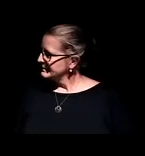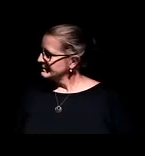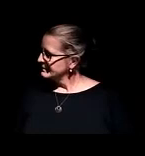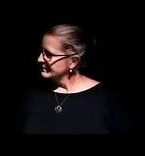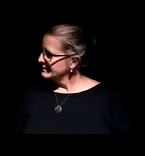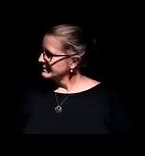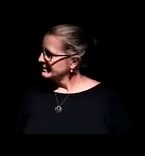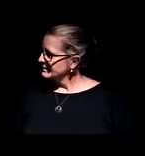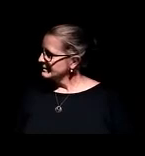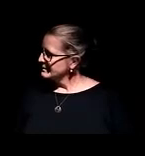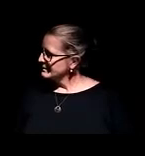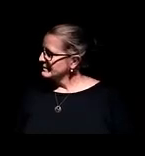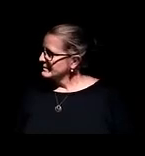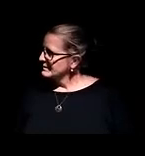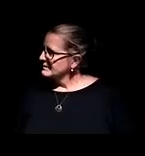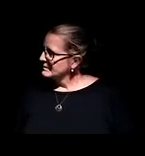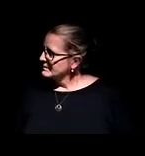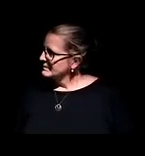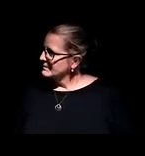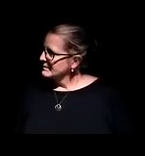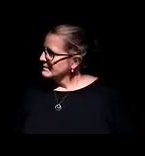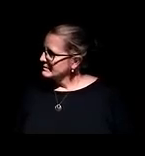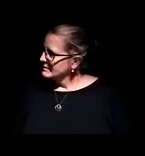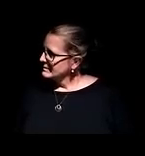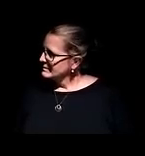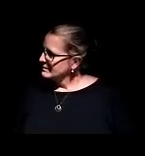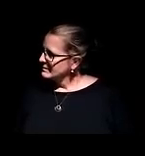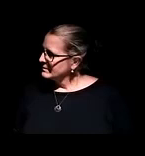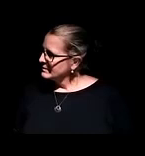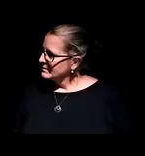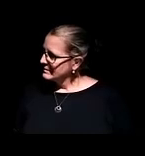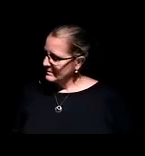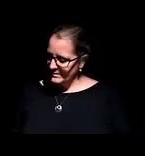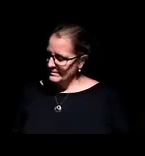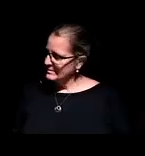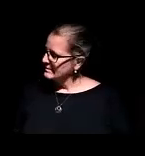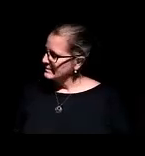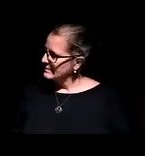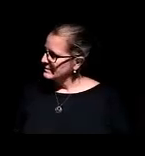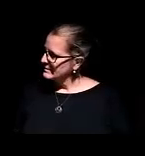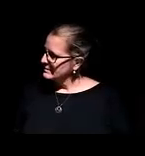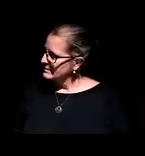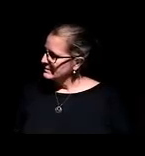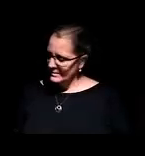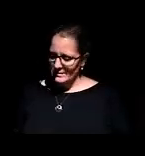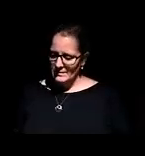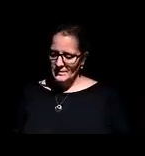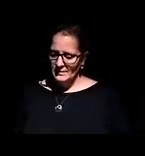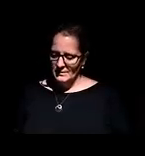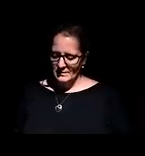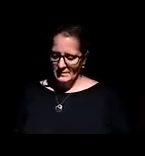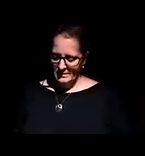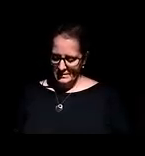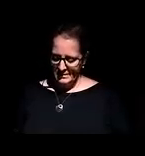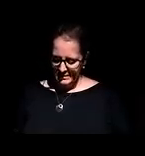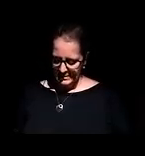time. So it'll be covering more and more houses for sure. And the one in Palo Alto, actually, you mentioned you're in the Bay. This bill